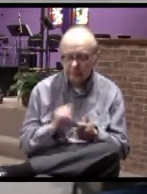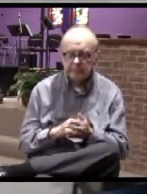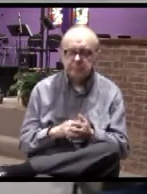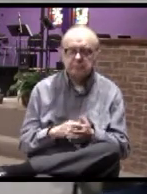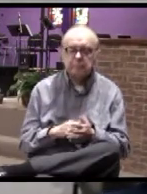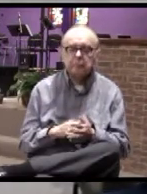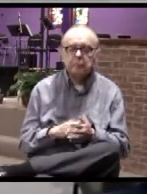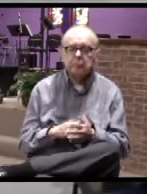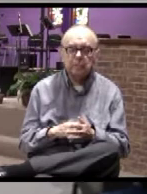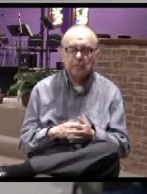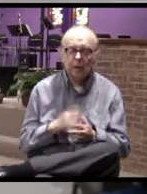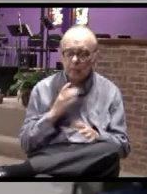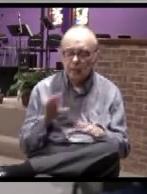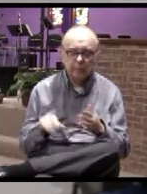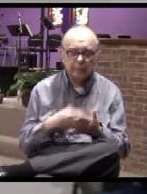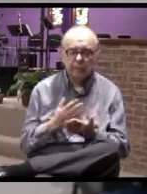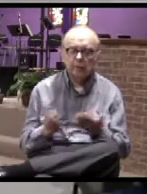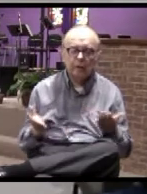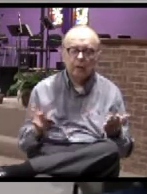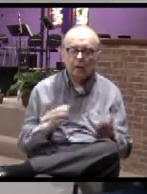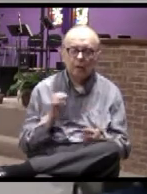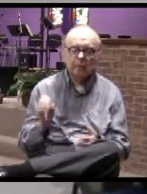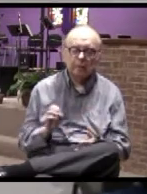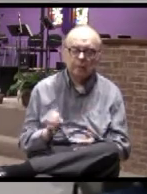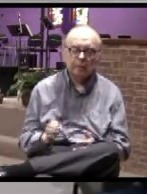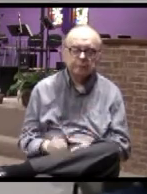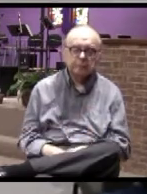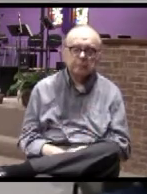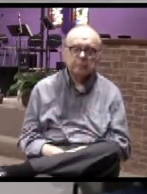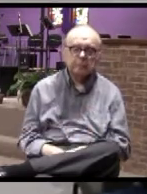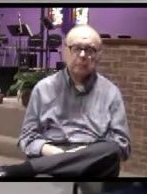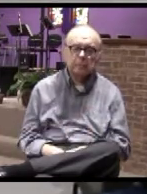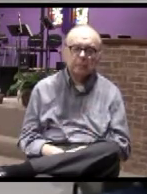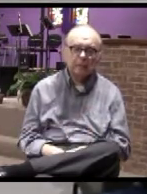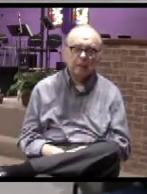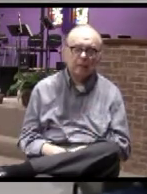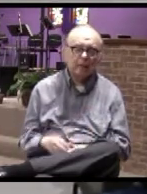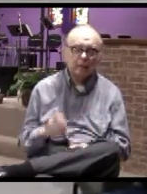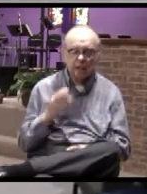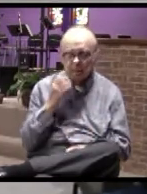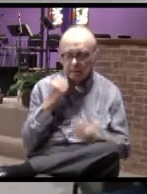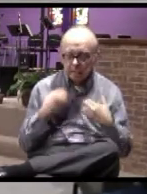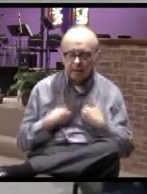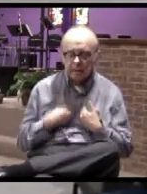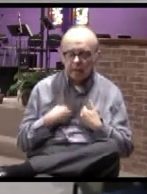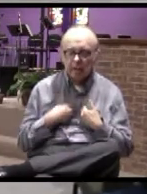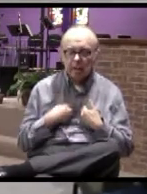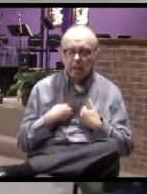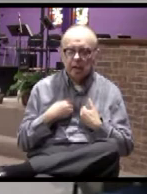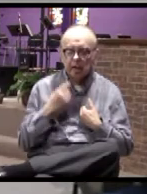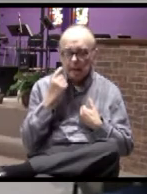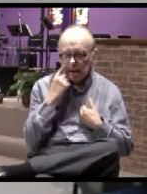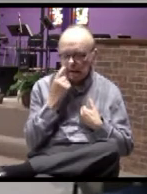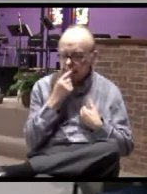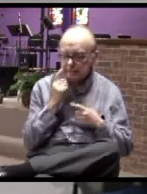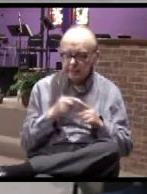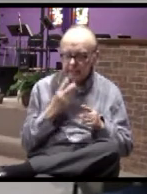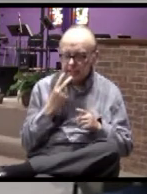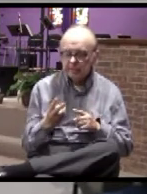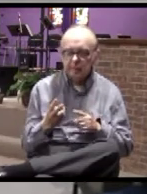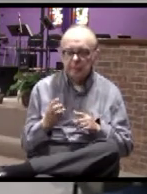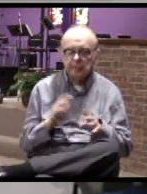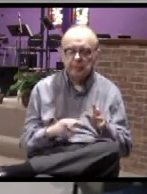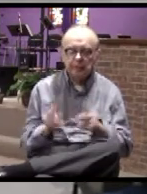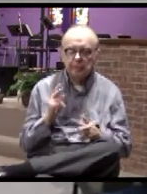up with this through all eternity. I get tired of the eyes and not being able to see. I get tired of the feet not being able to walk. And the tongue and not